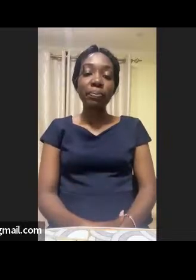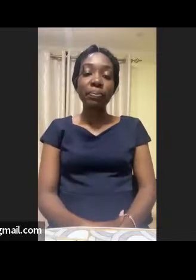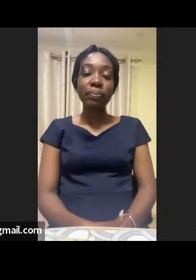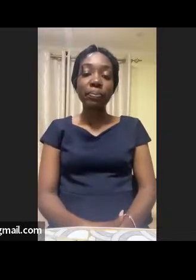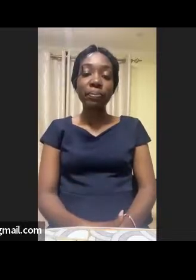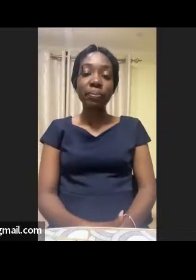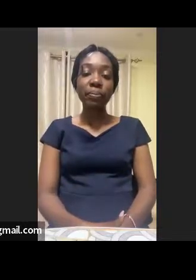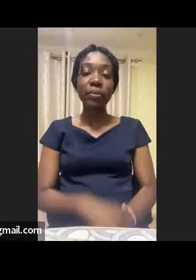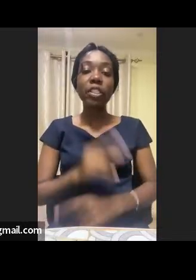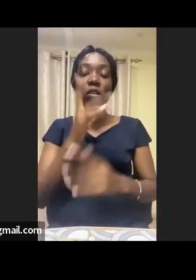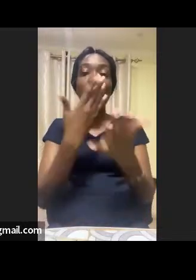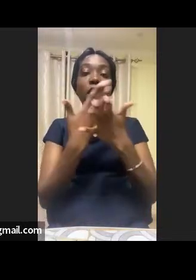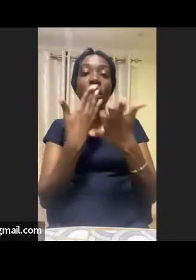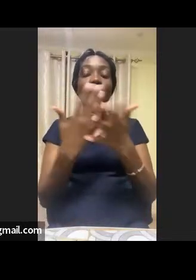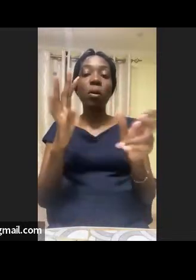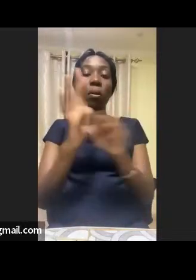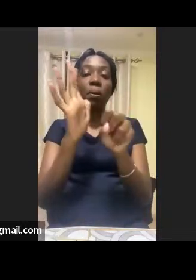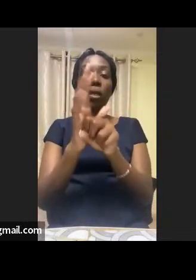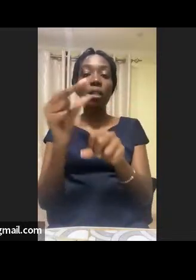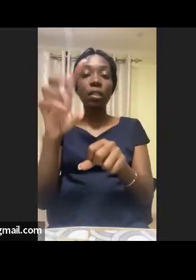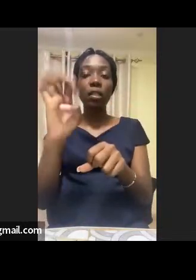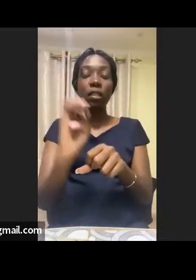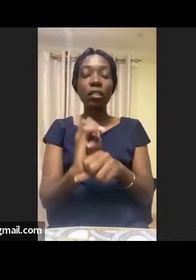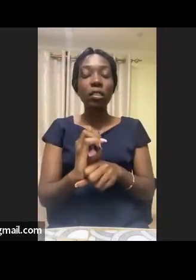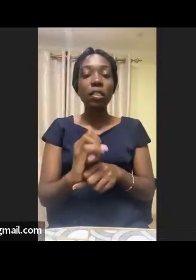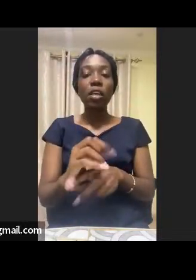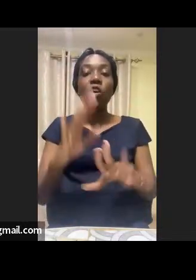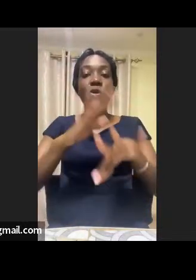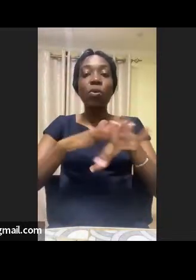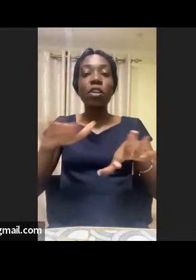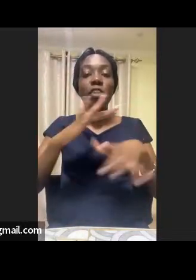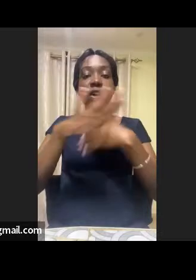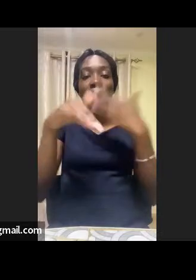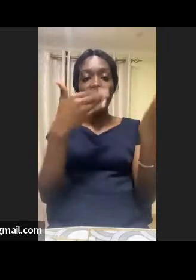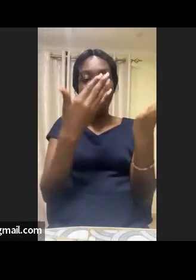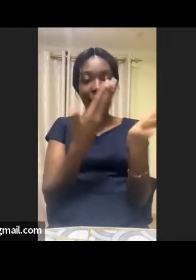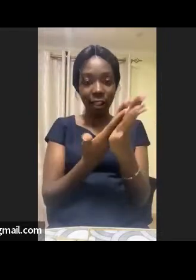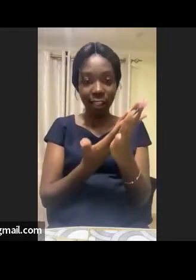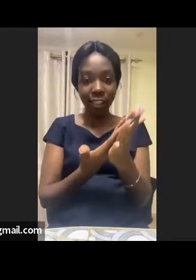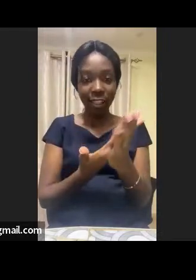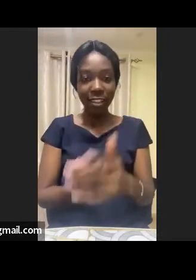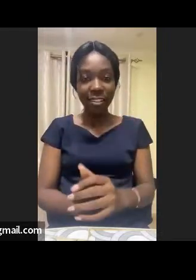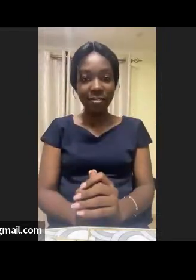Thank you so much, Grace. Good evening, everyone.